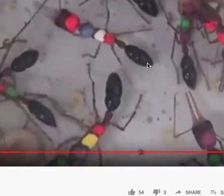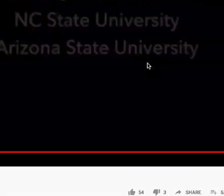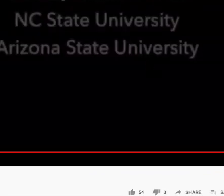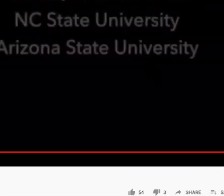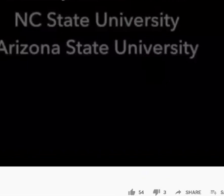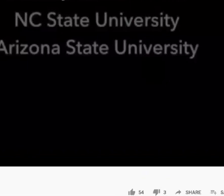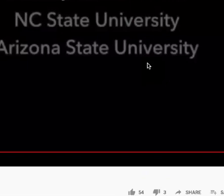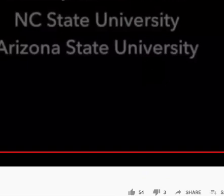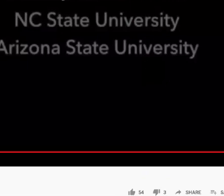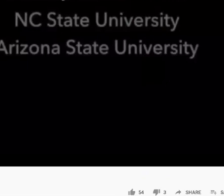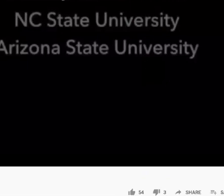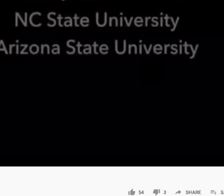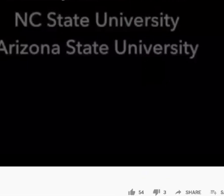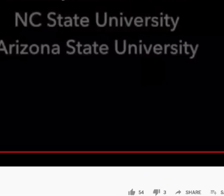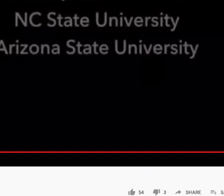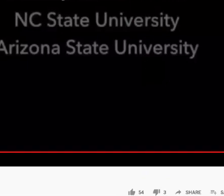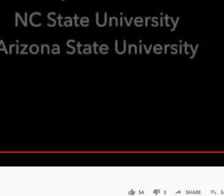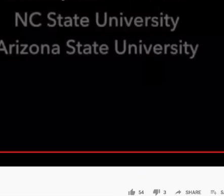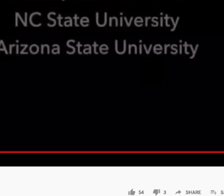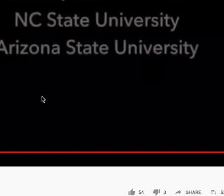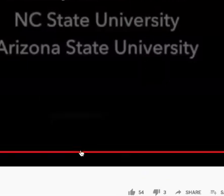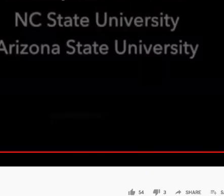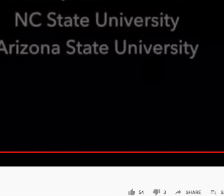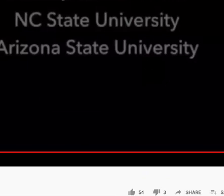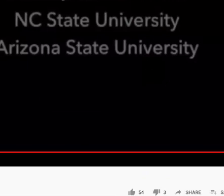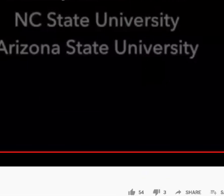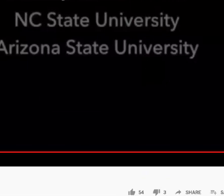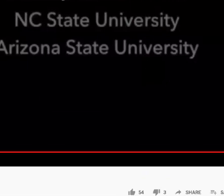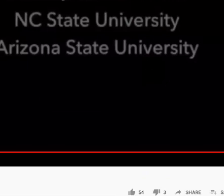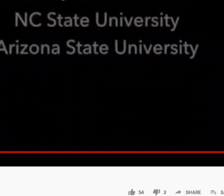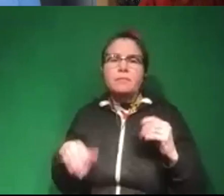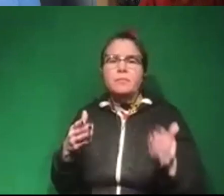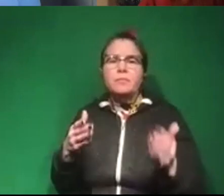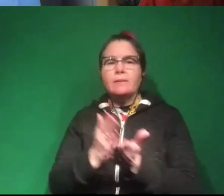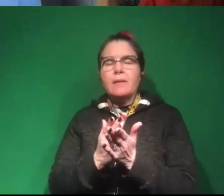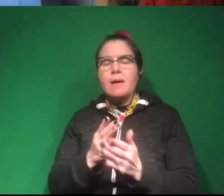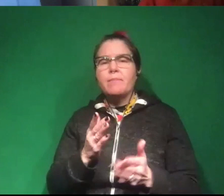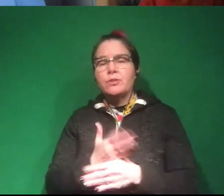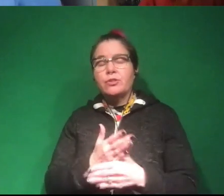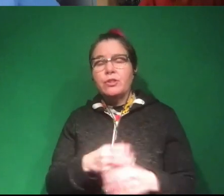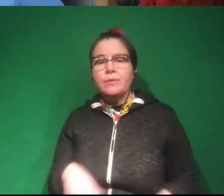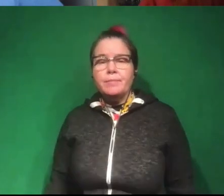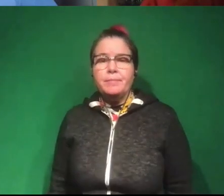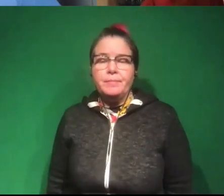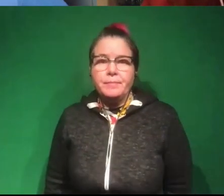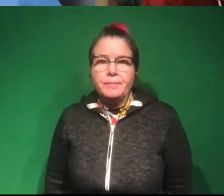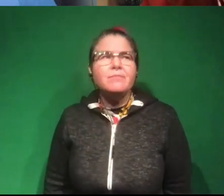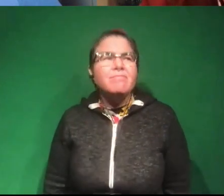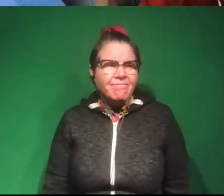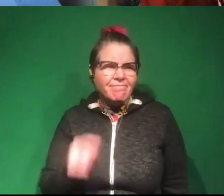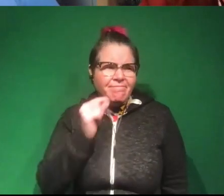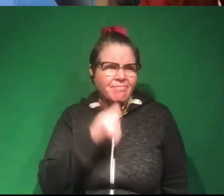to police them. Wow. So yeah, okay, I will stop the share. Awesome. That was super